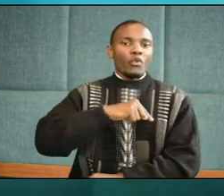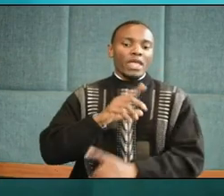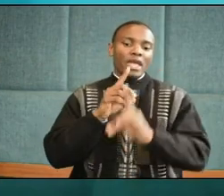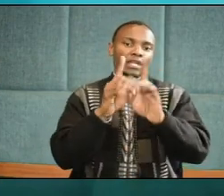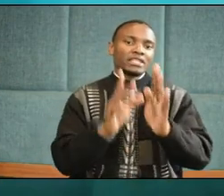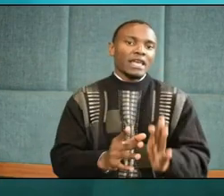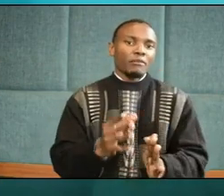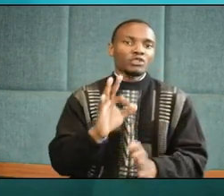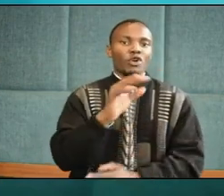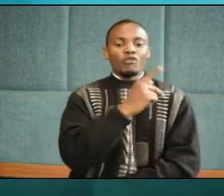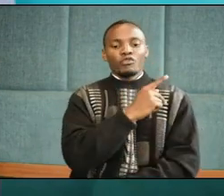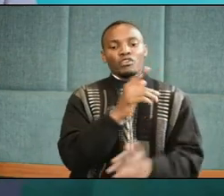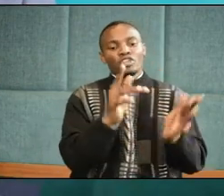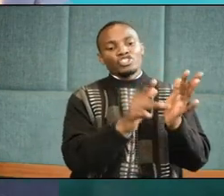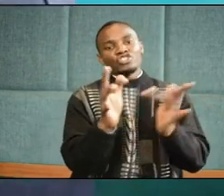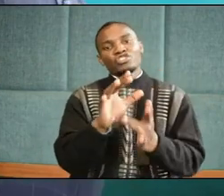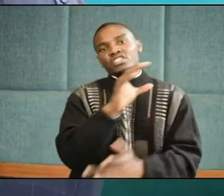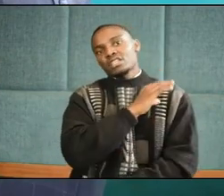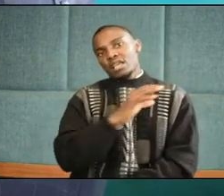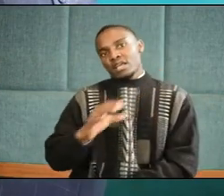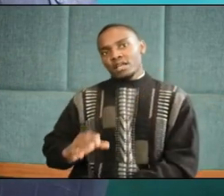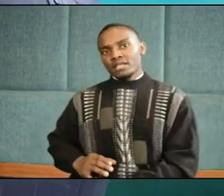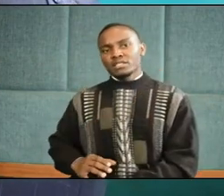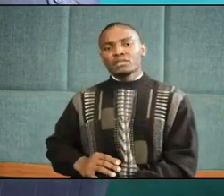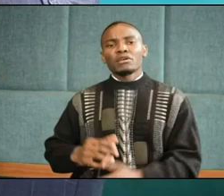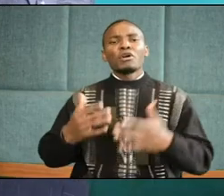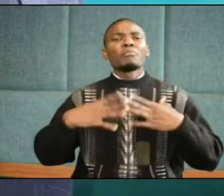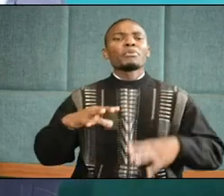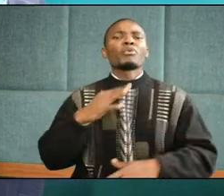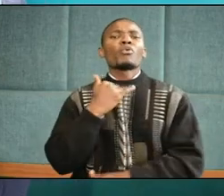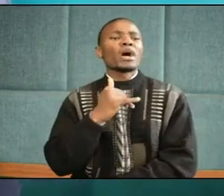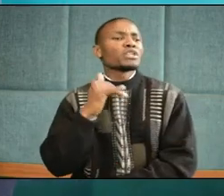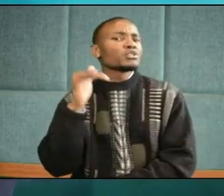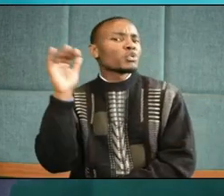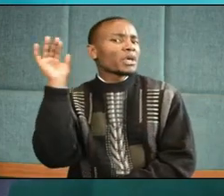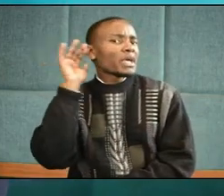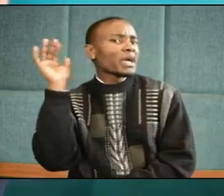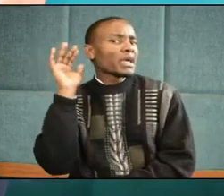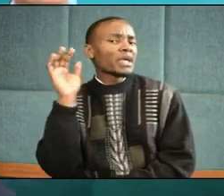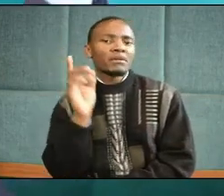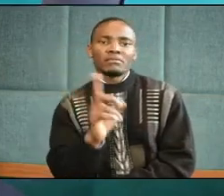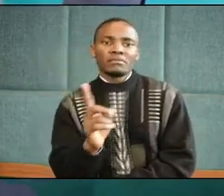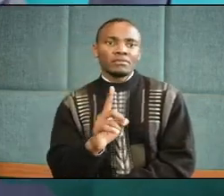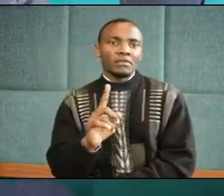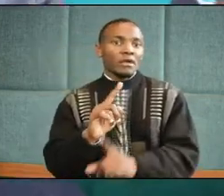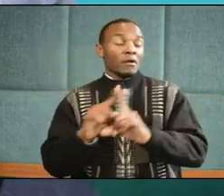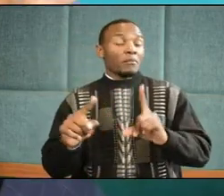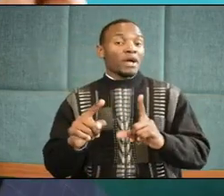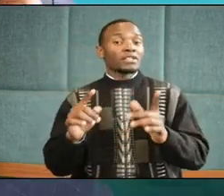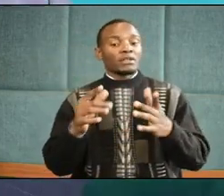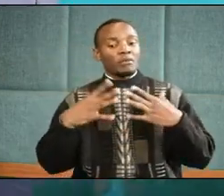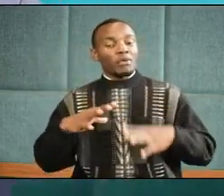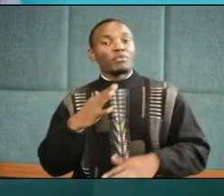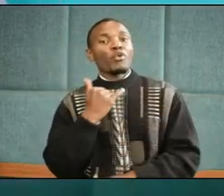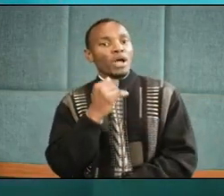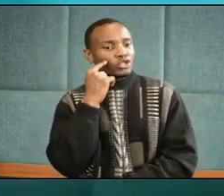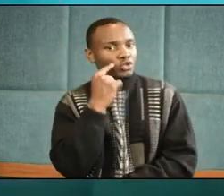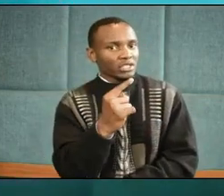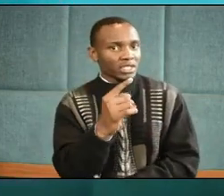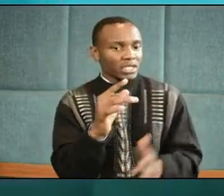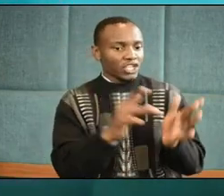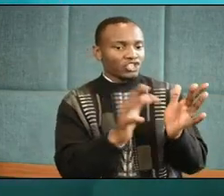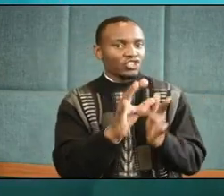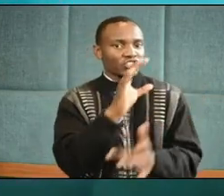Christ, what people want is not to hear. What people want is to see Christ in